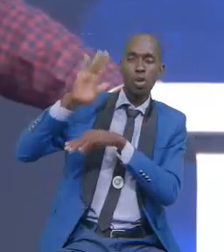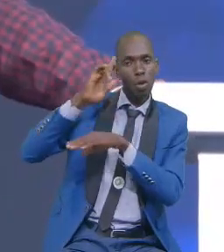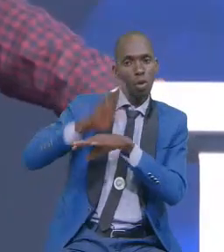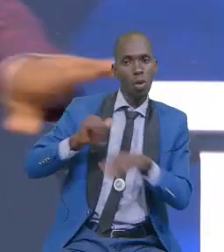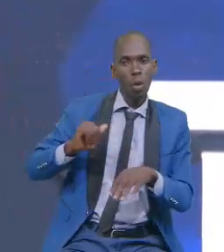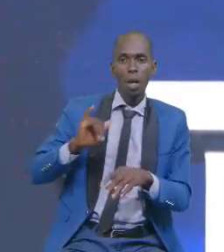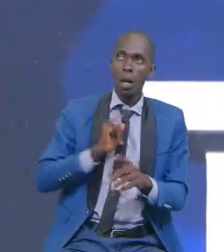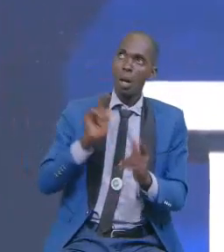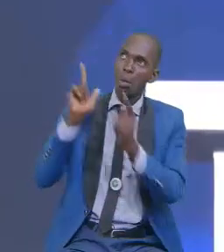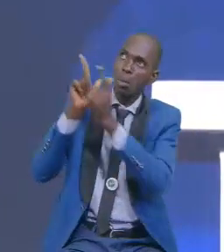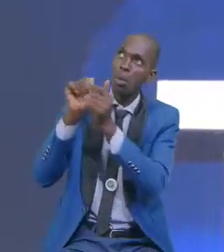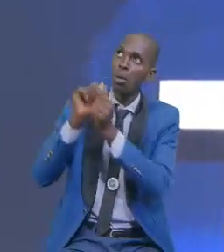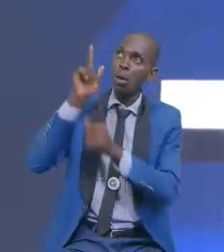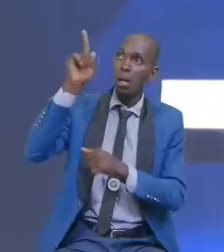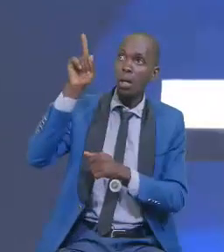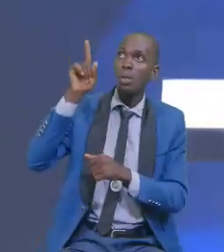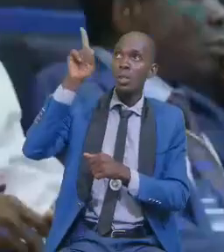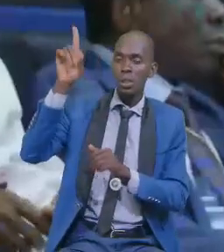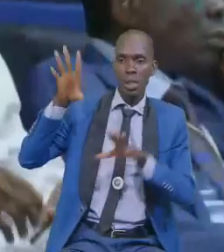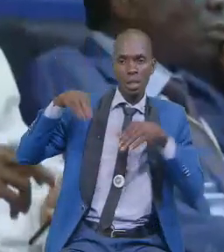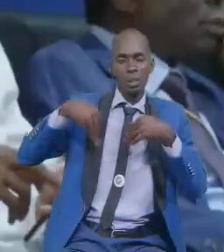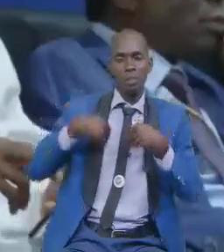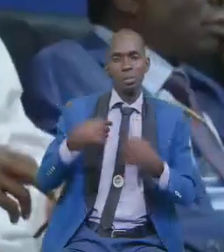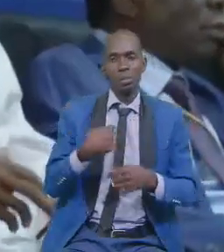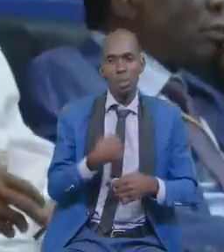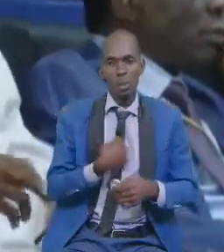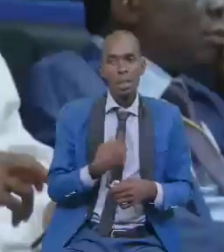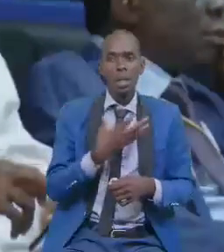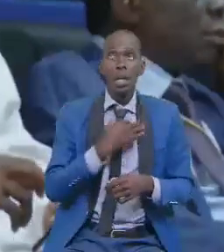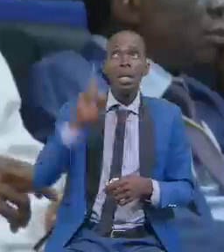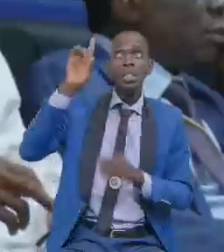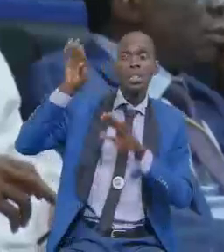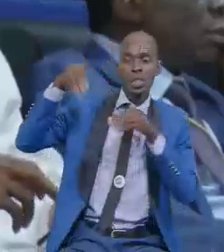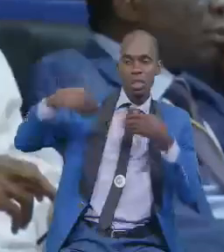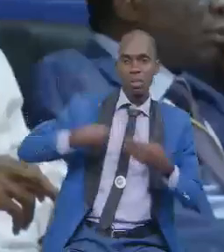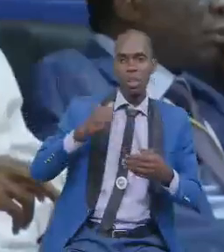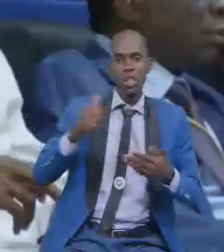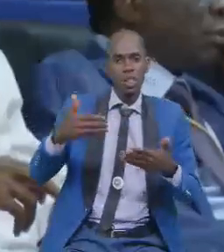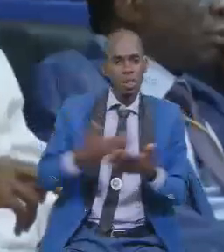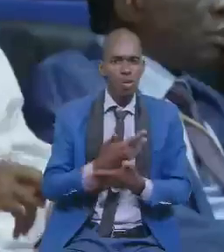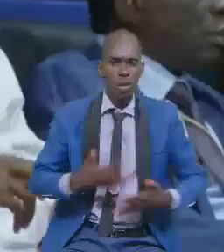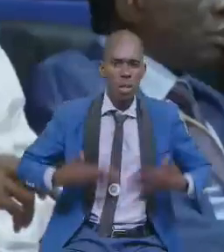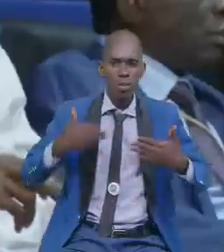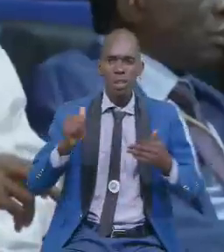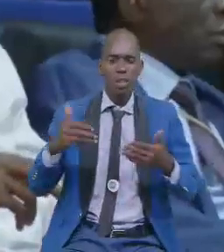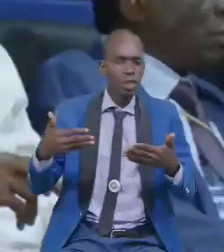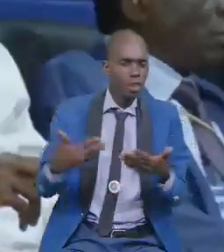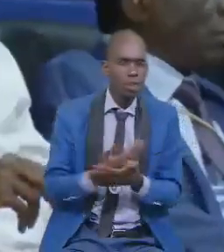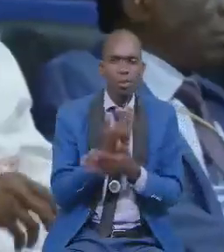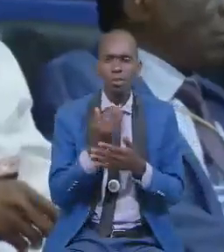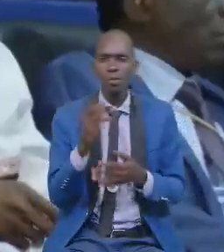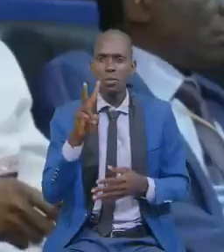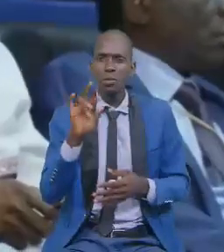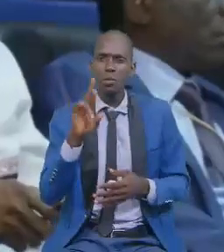to him. He received me. And he gave me a new life, a new virtue in my